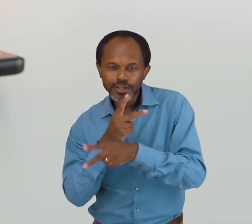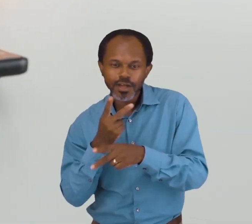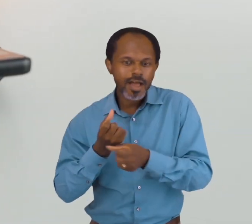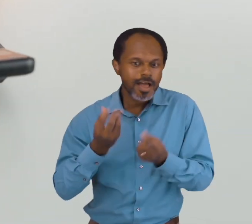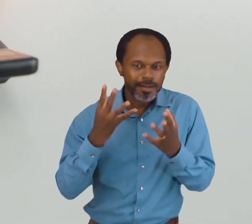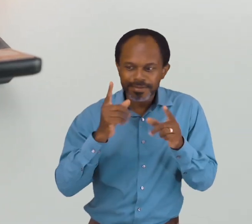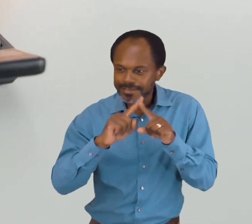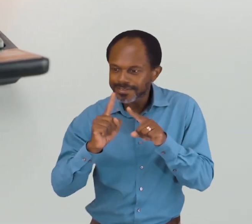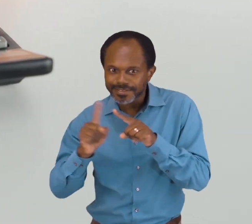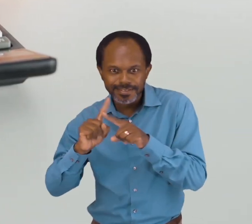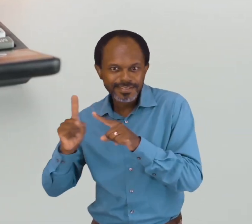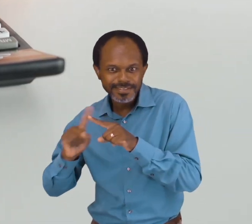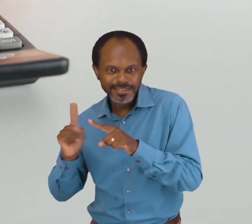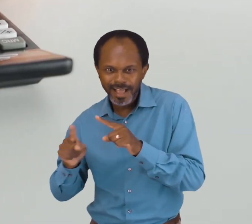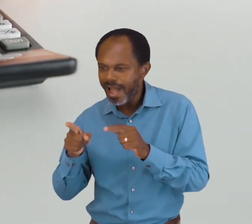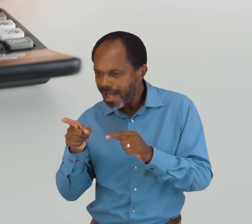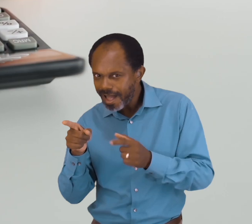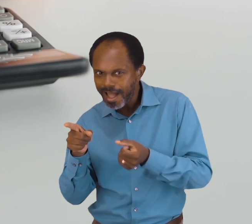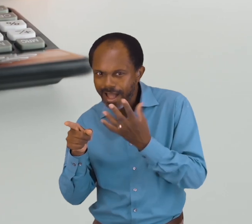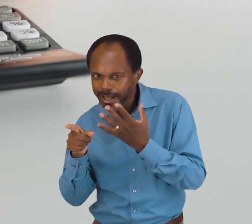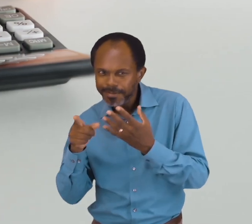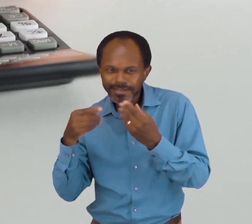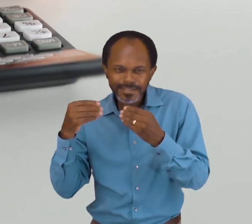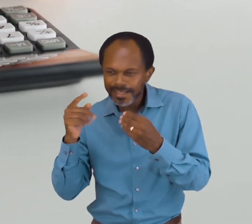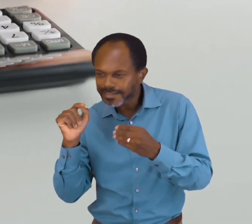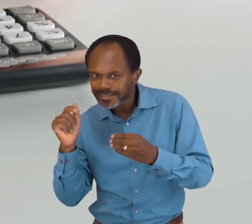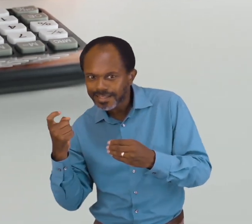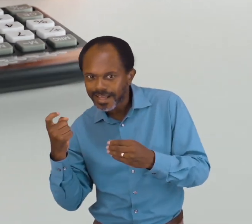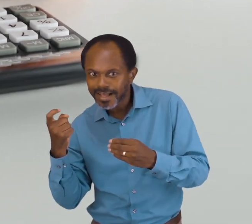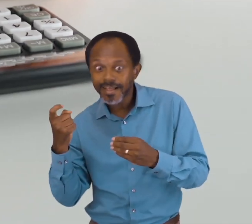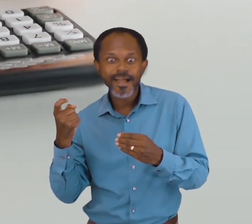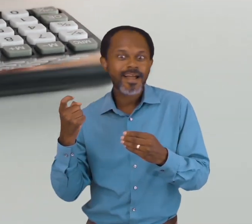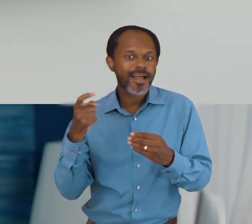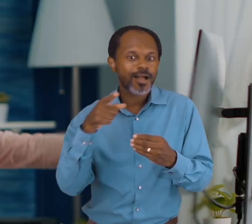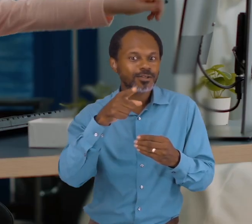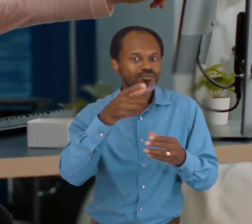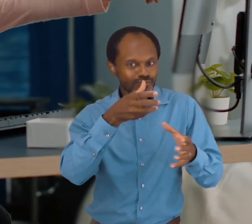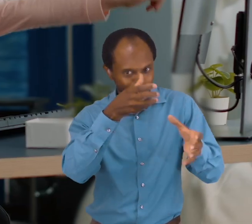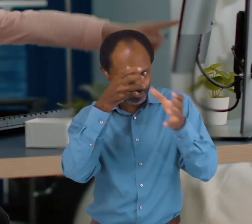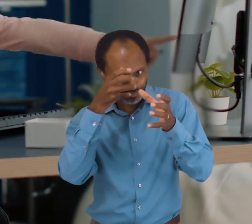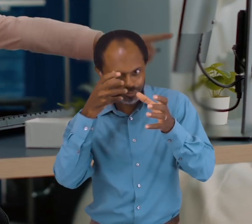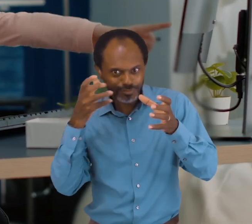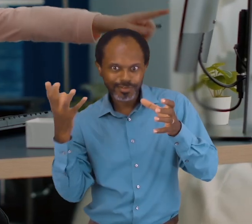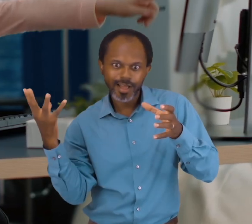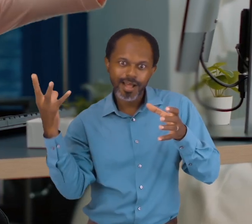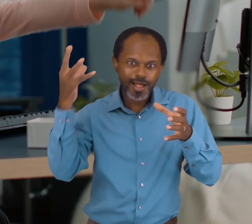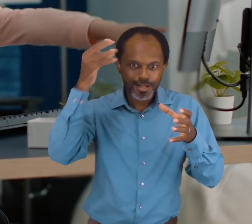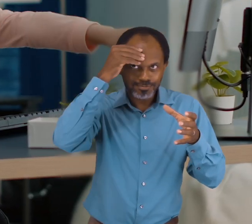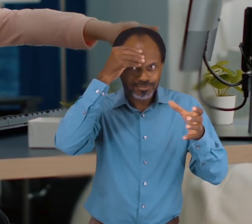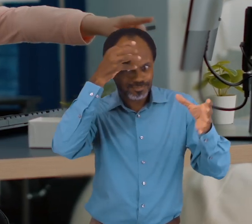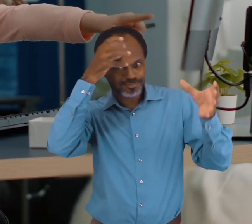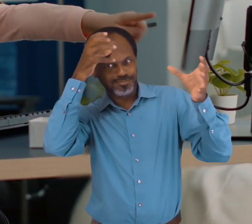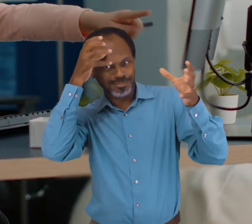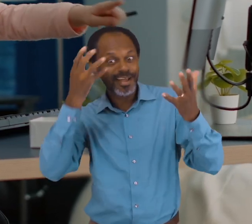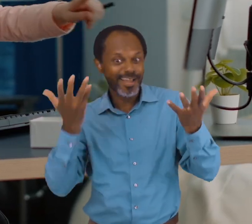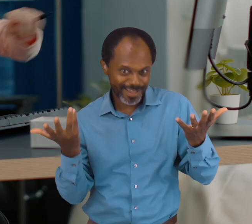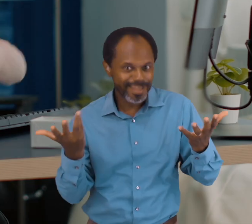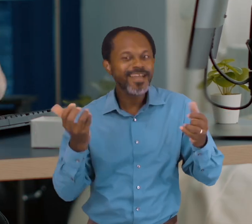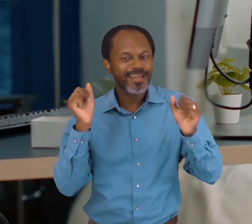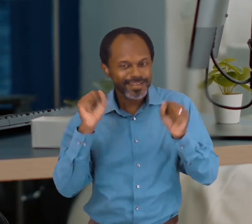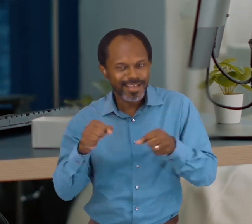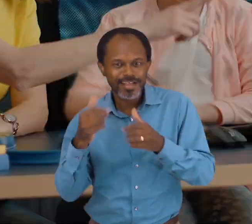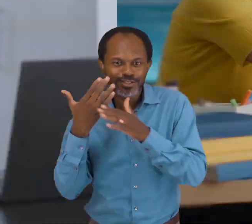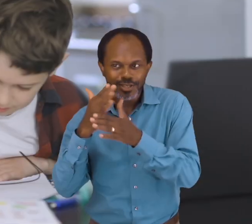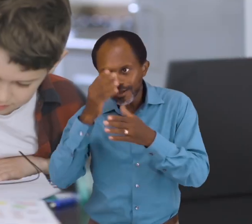information, you can figure out the sales tax on lots of different items. This will help you become more financially